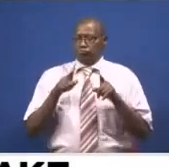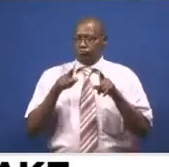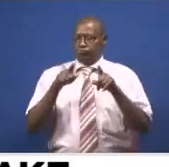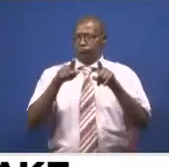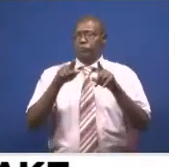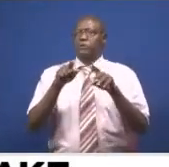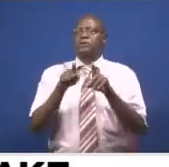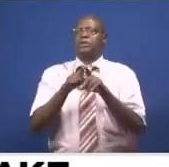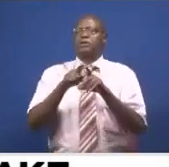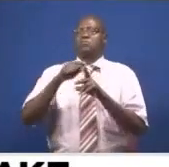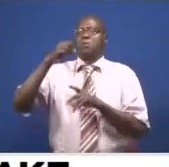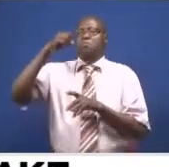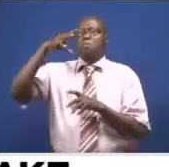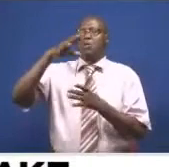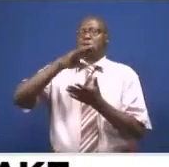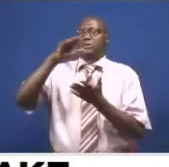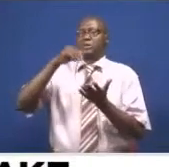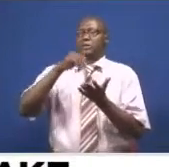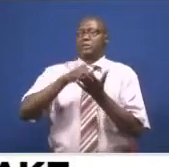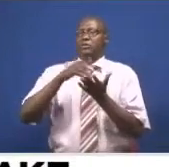stations, which are terrible polluters.